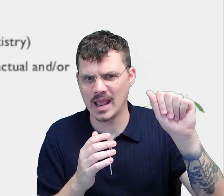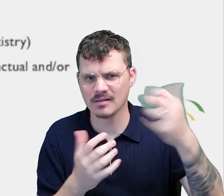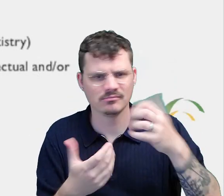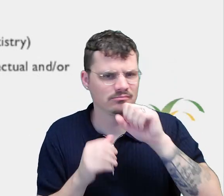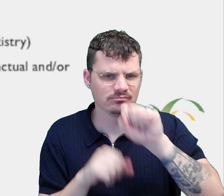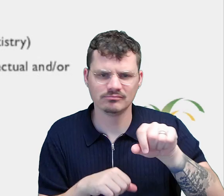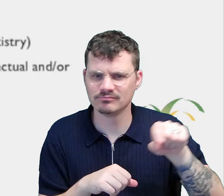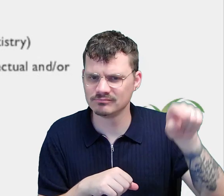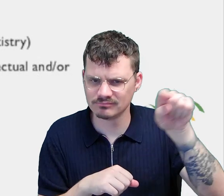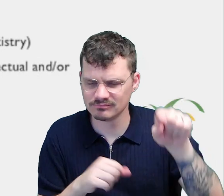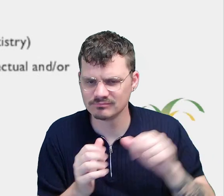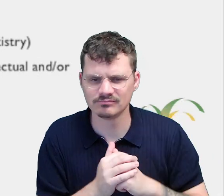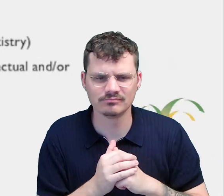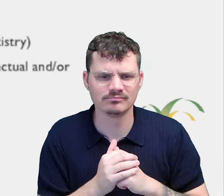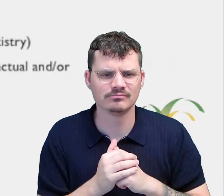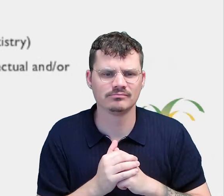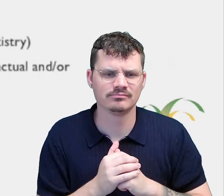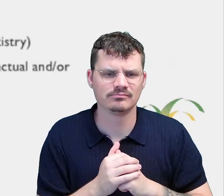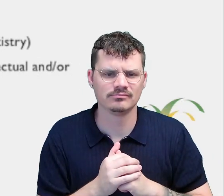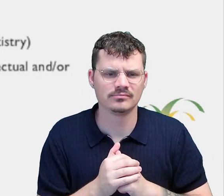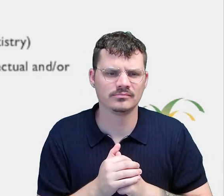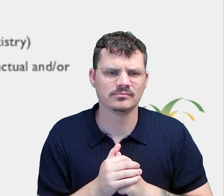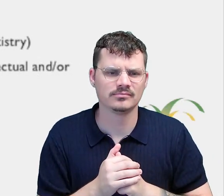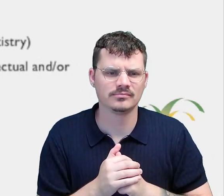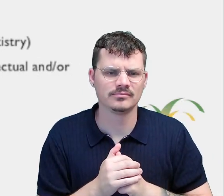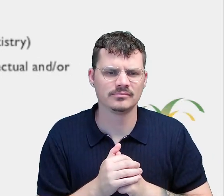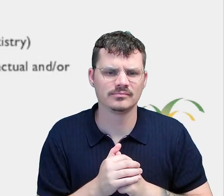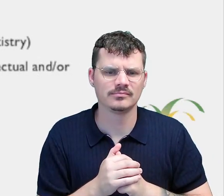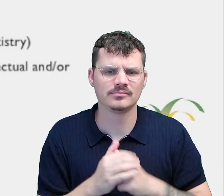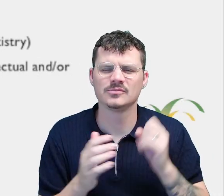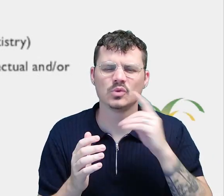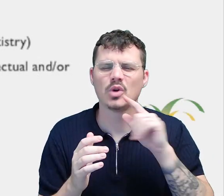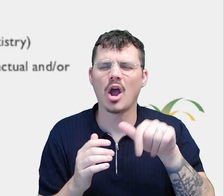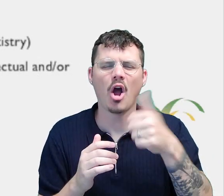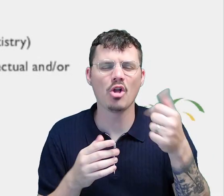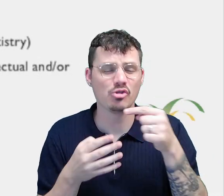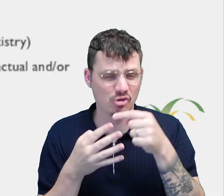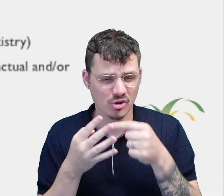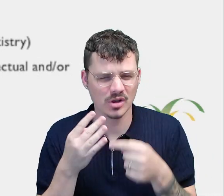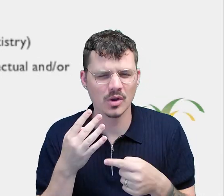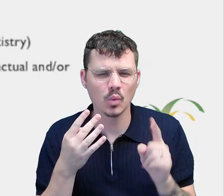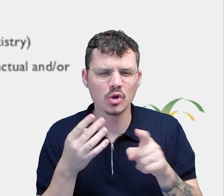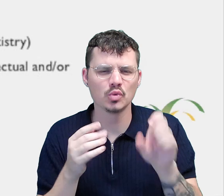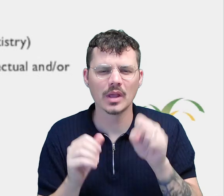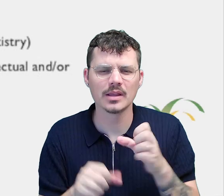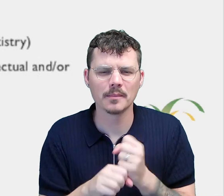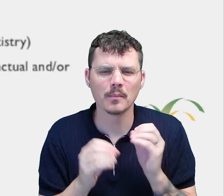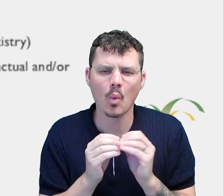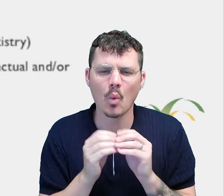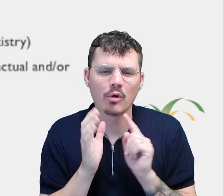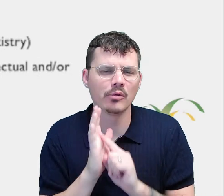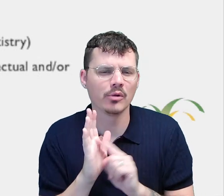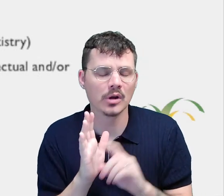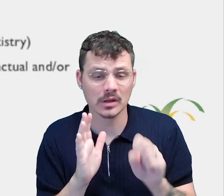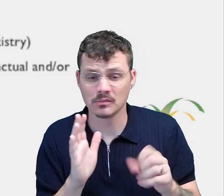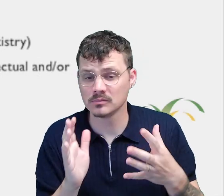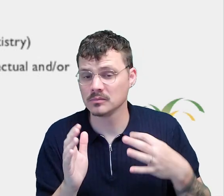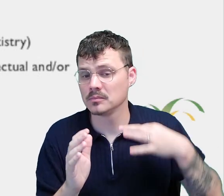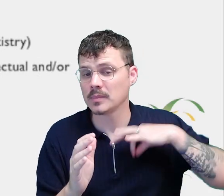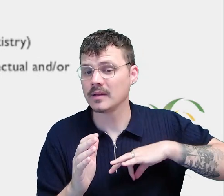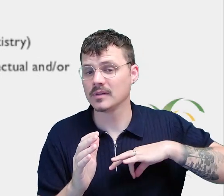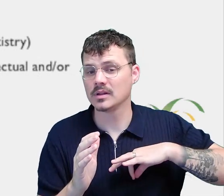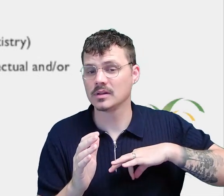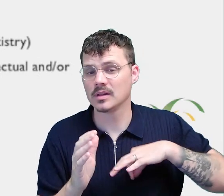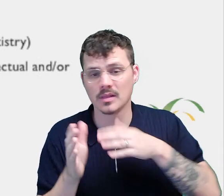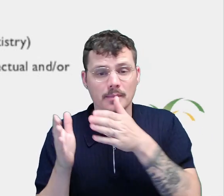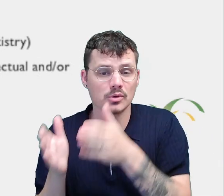those guys. So other sources of input can really benefit